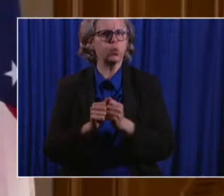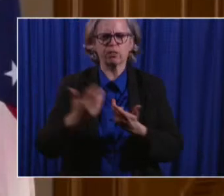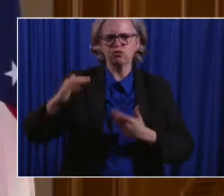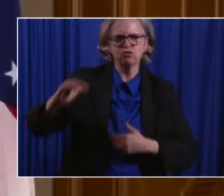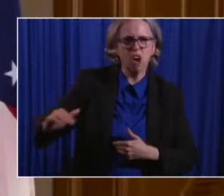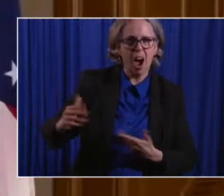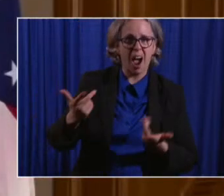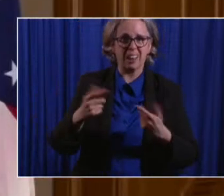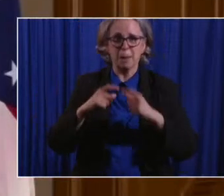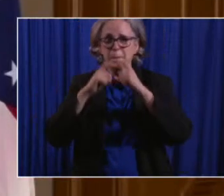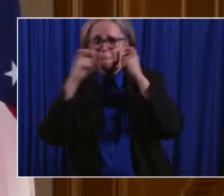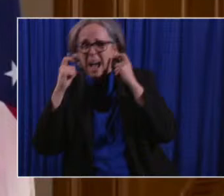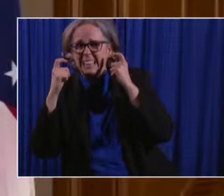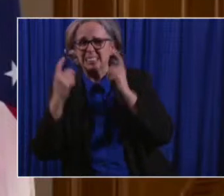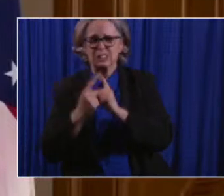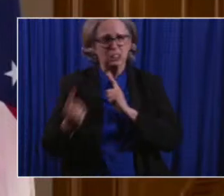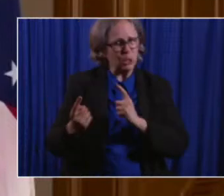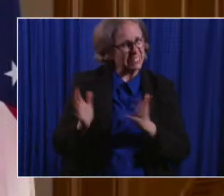regard to